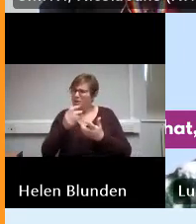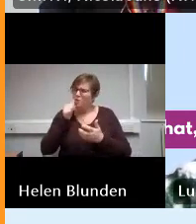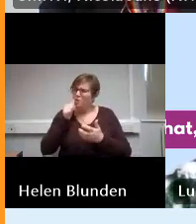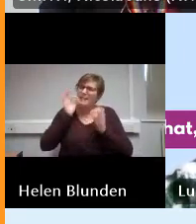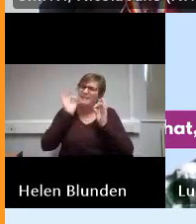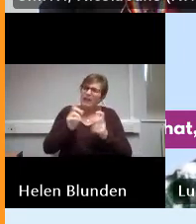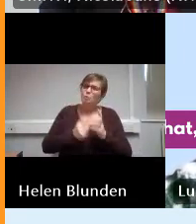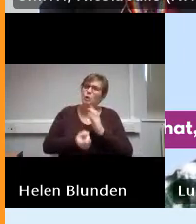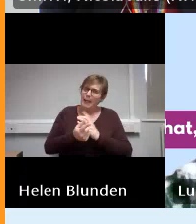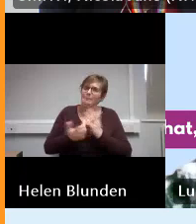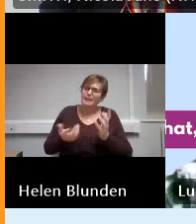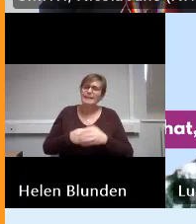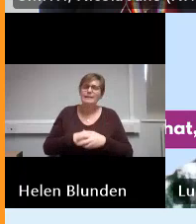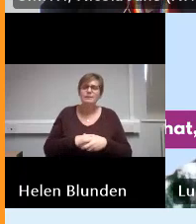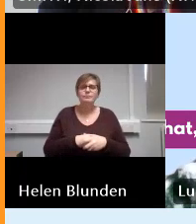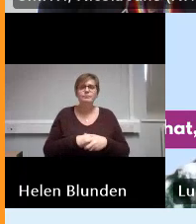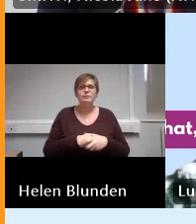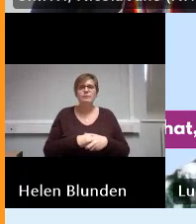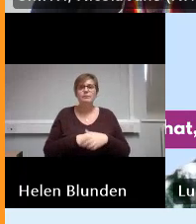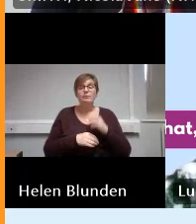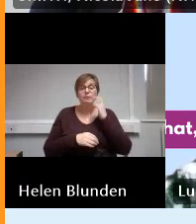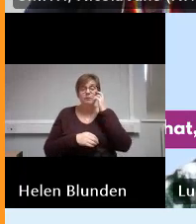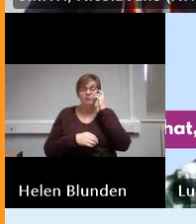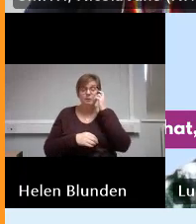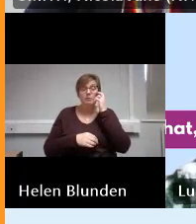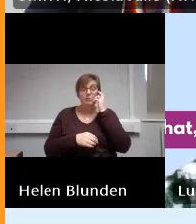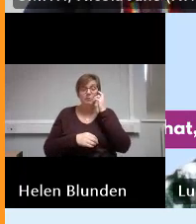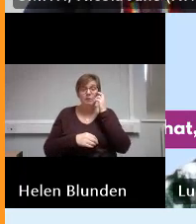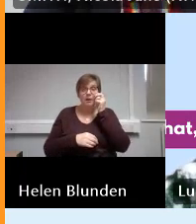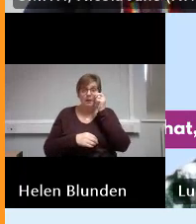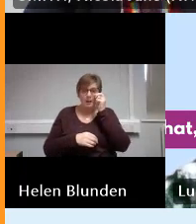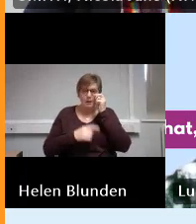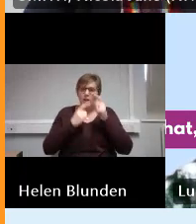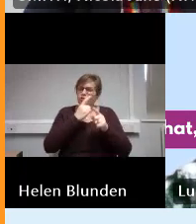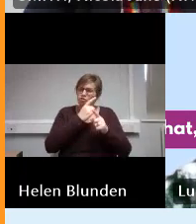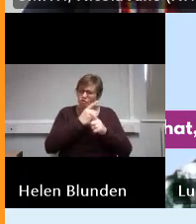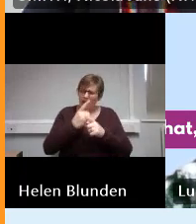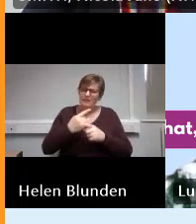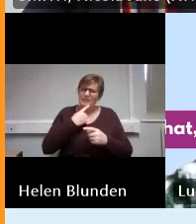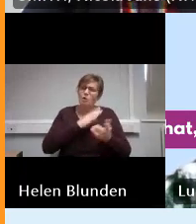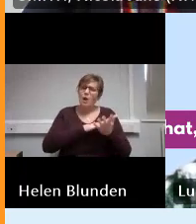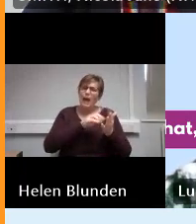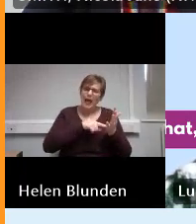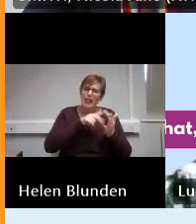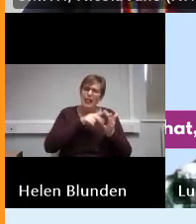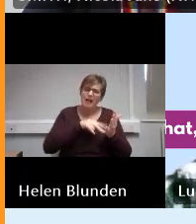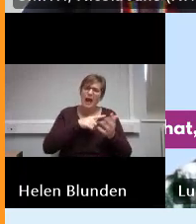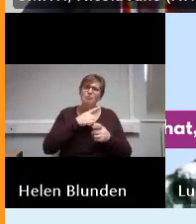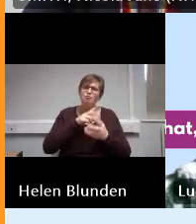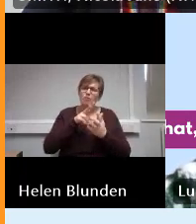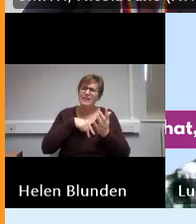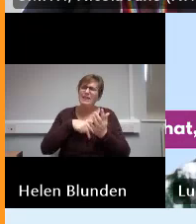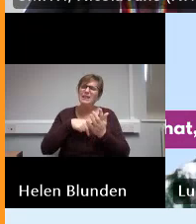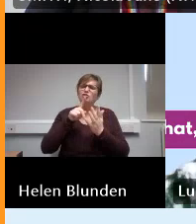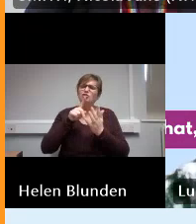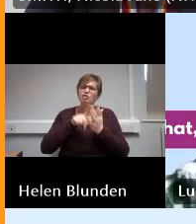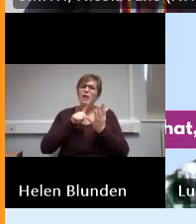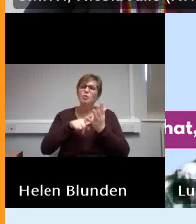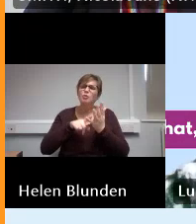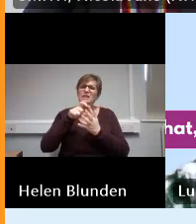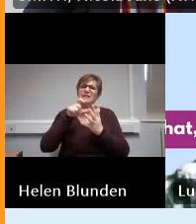Real, thank you. Picking up from the chat again, Helen says, I'd read in a JUCD board report that waitlists